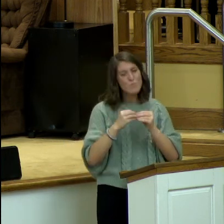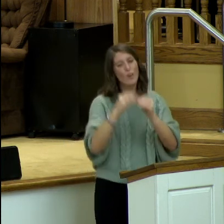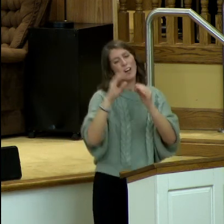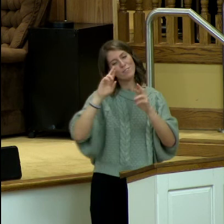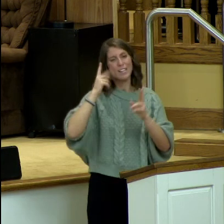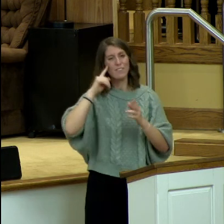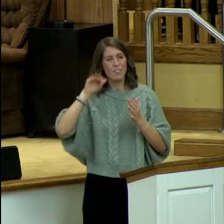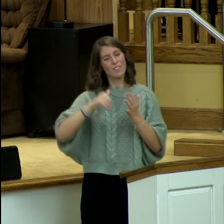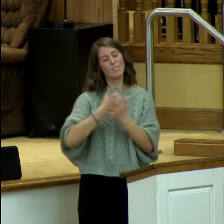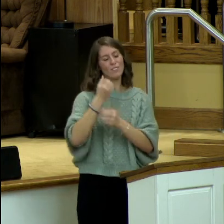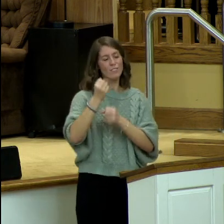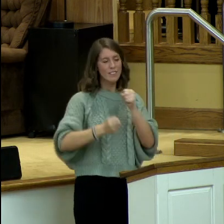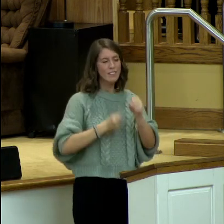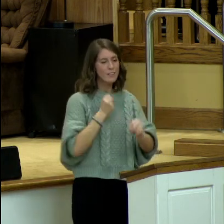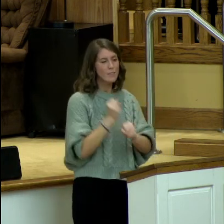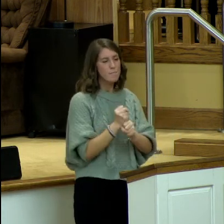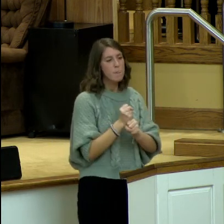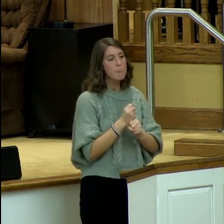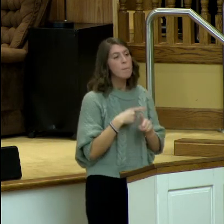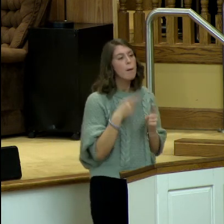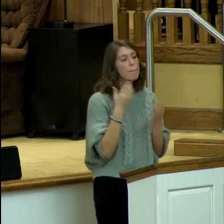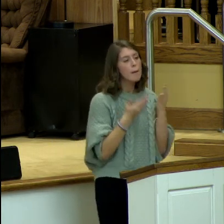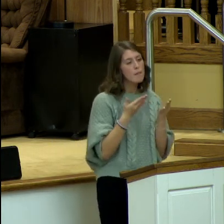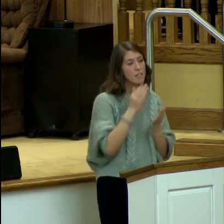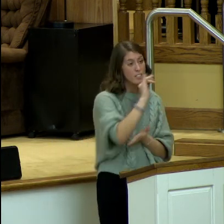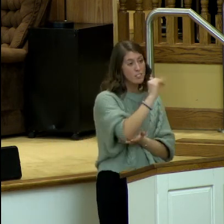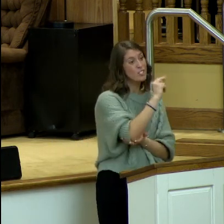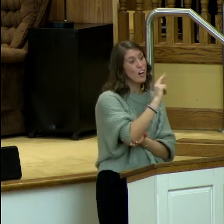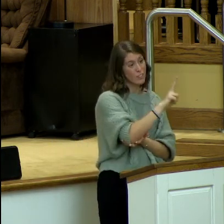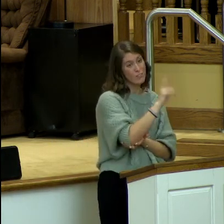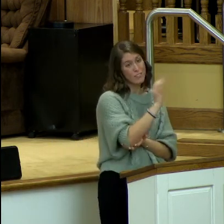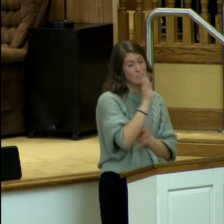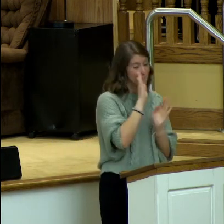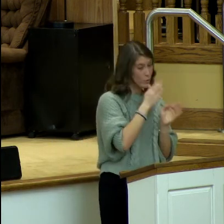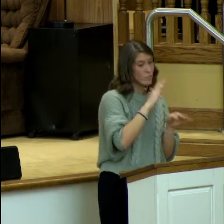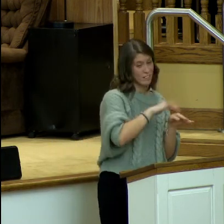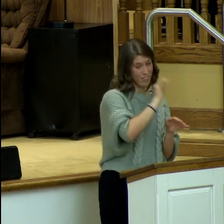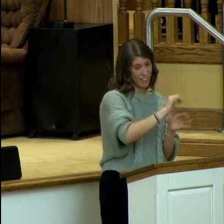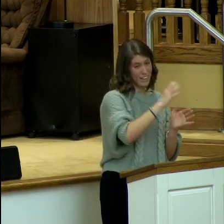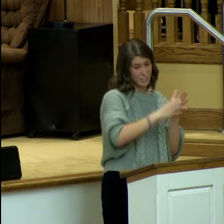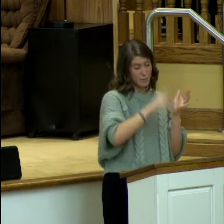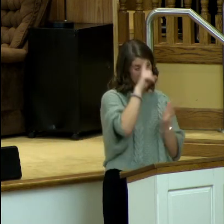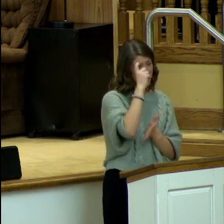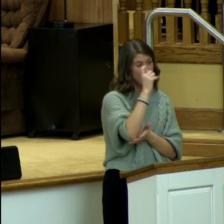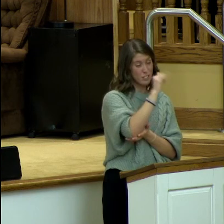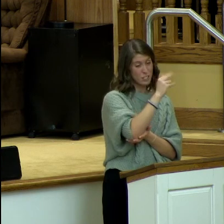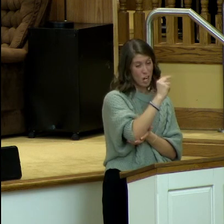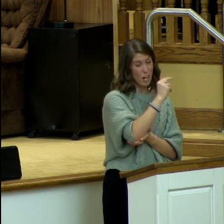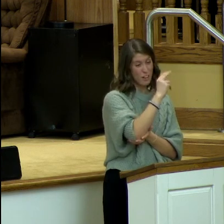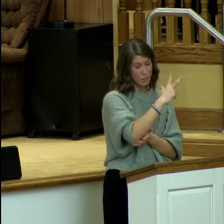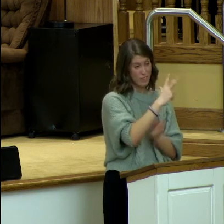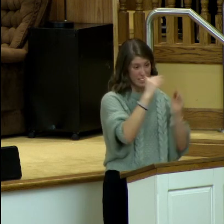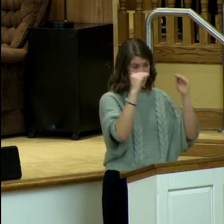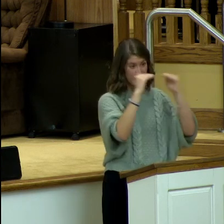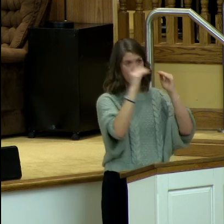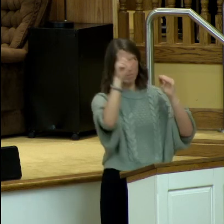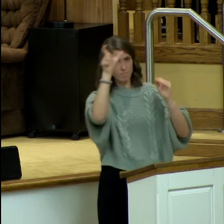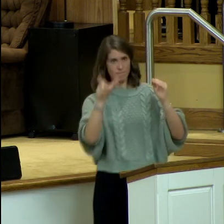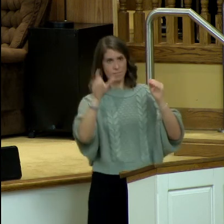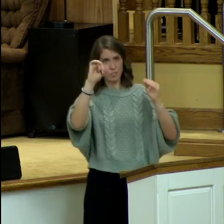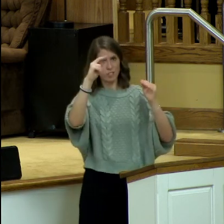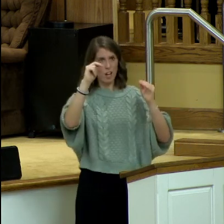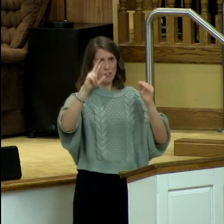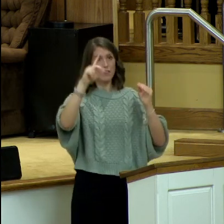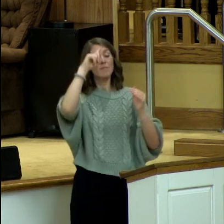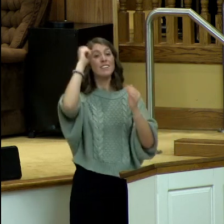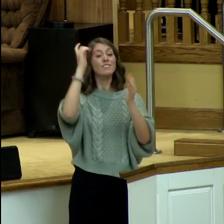the new year. But maybe John 3 ought to be thrown in there, because John 3 is on the other side of that equal. Because